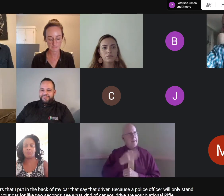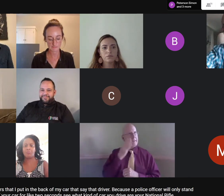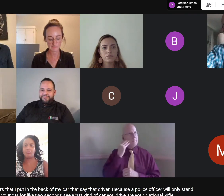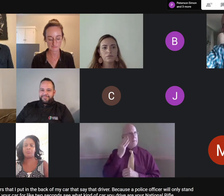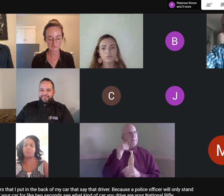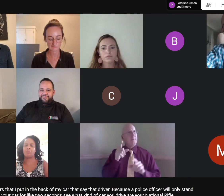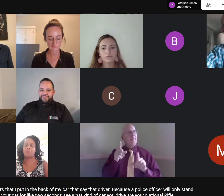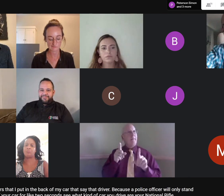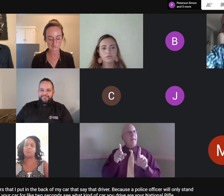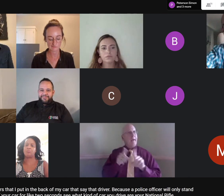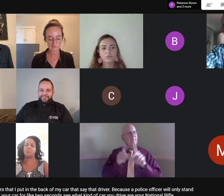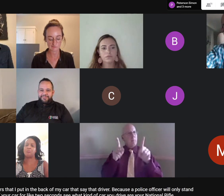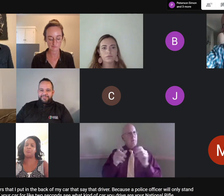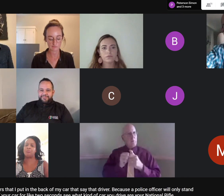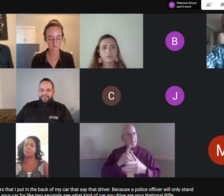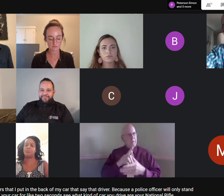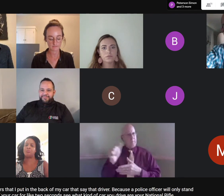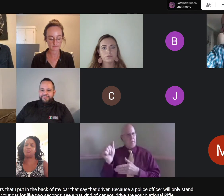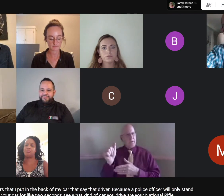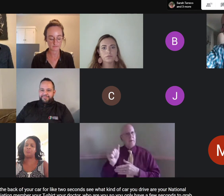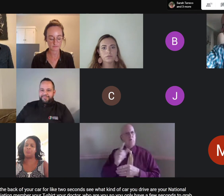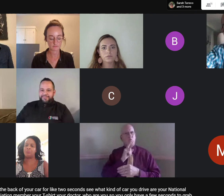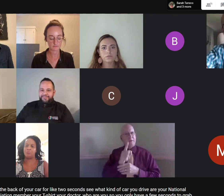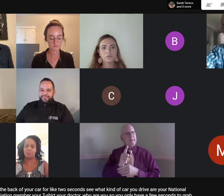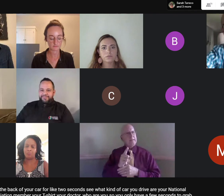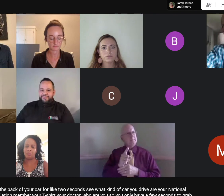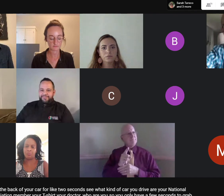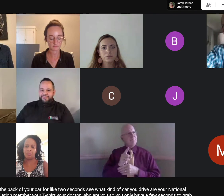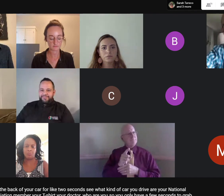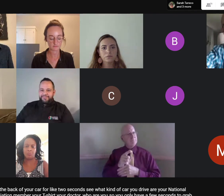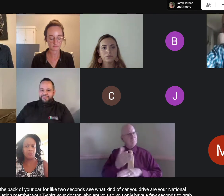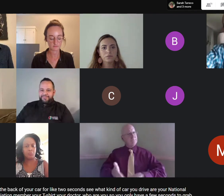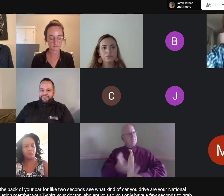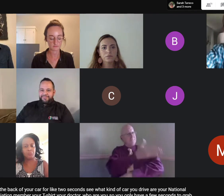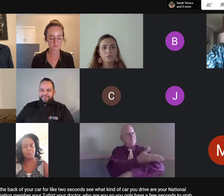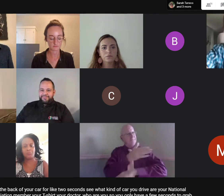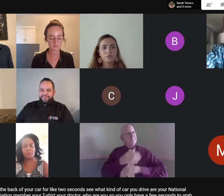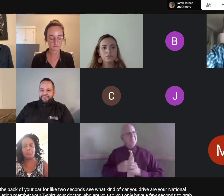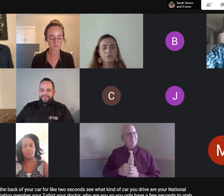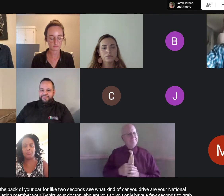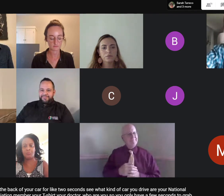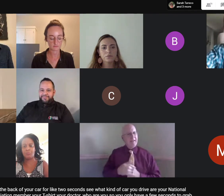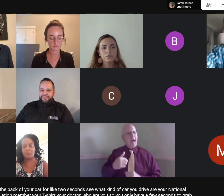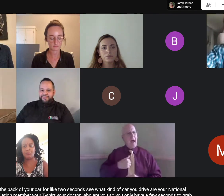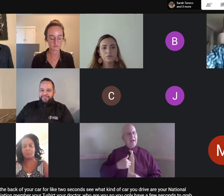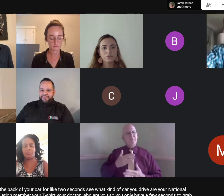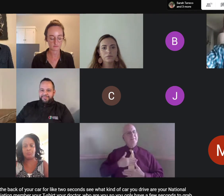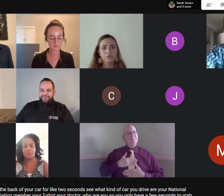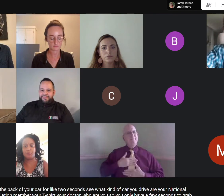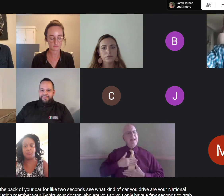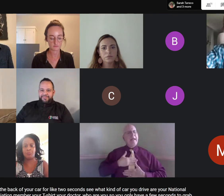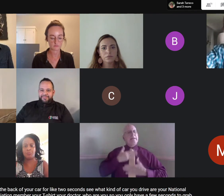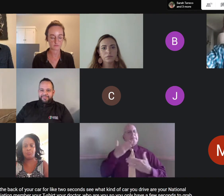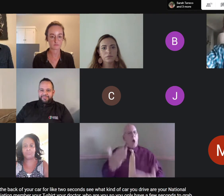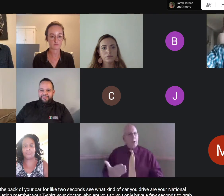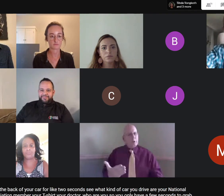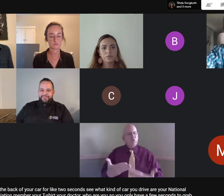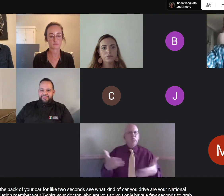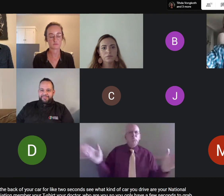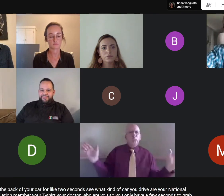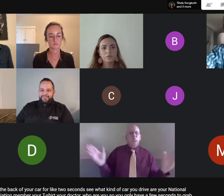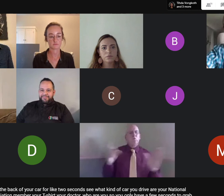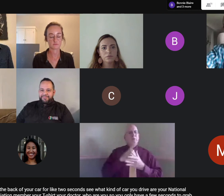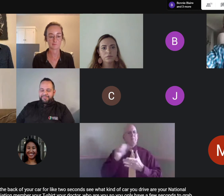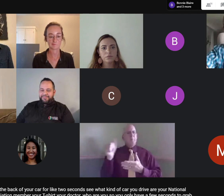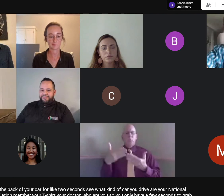with a disability has really been embraced, because I have acknowledged that I have a hearing disability. And so when